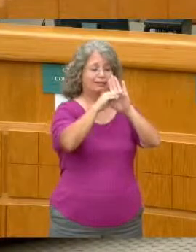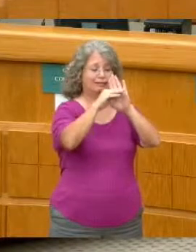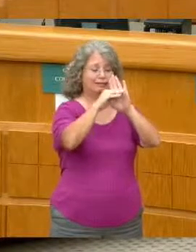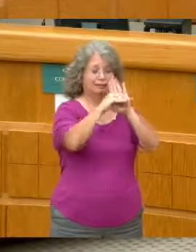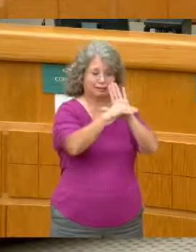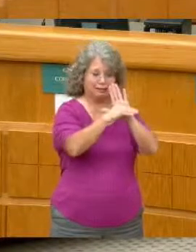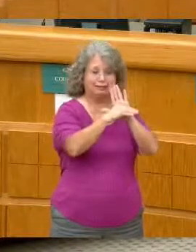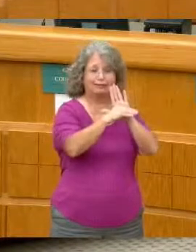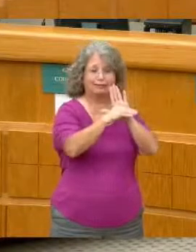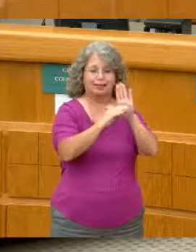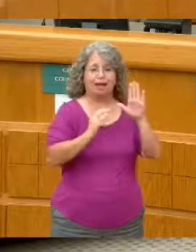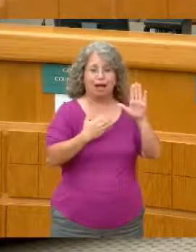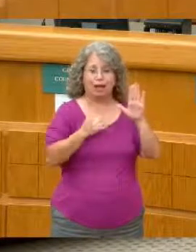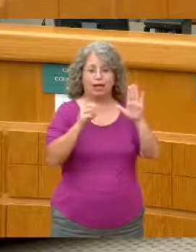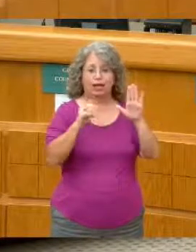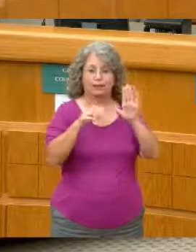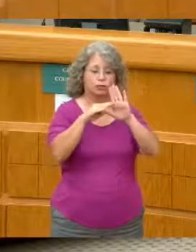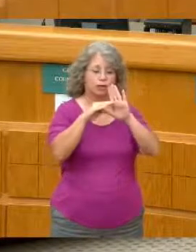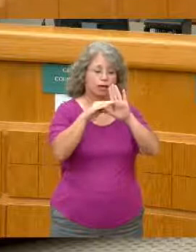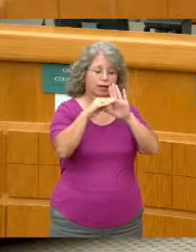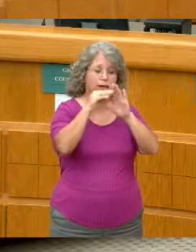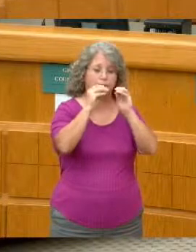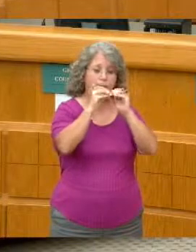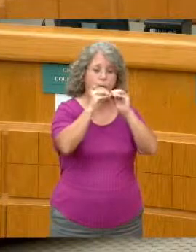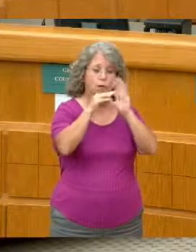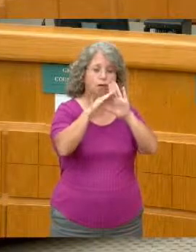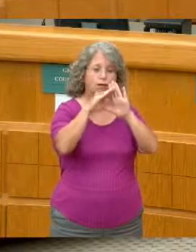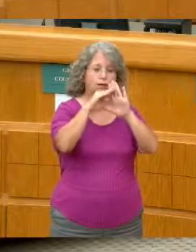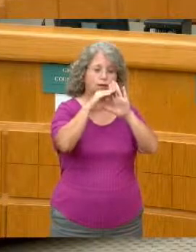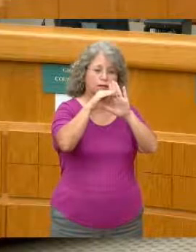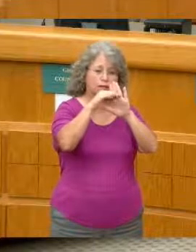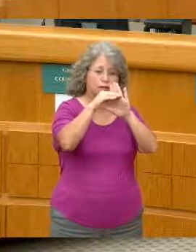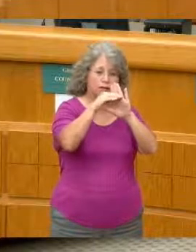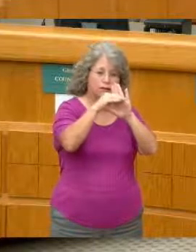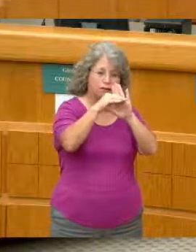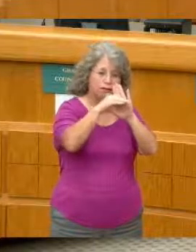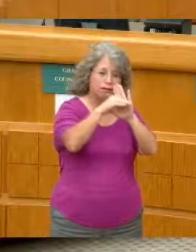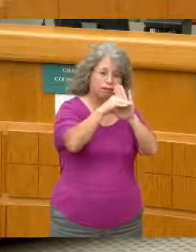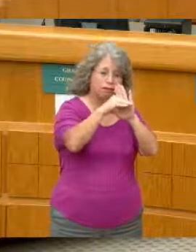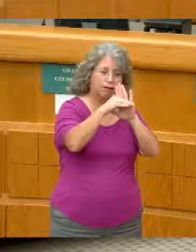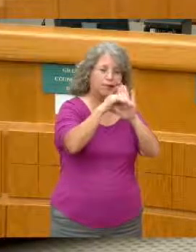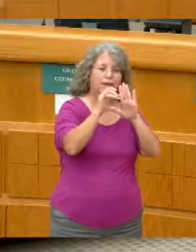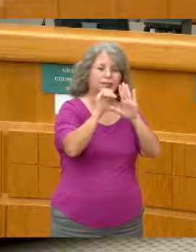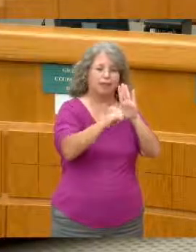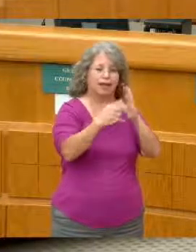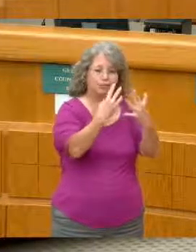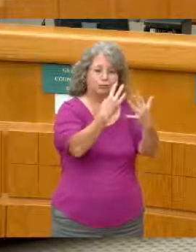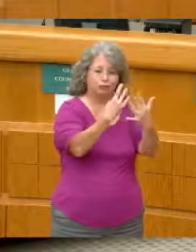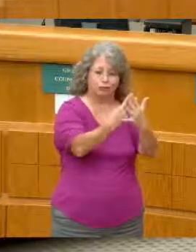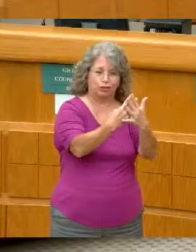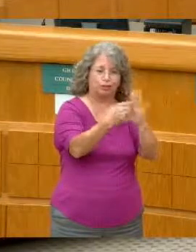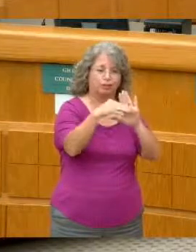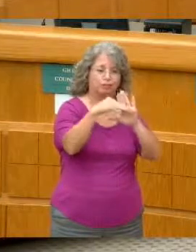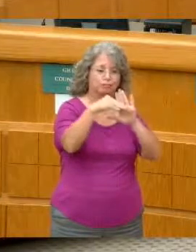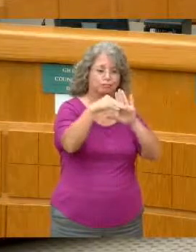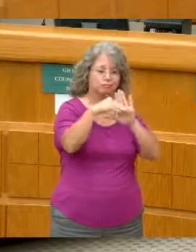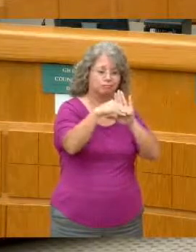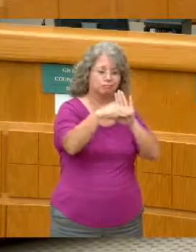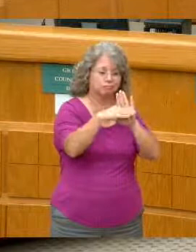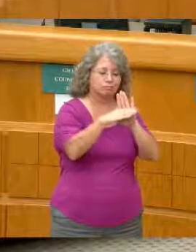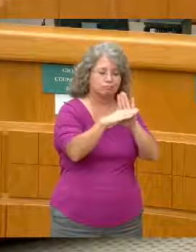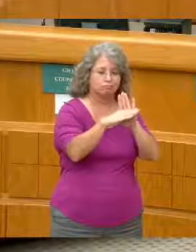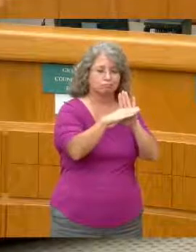our cases are kind of leveling off. They were going, probably would have gone more straight down. But the detention